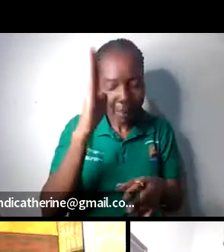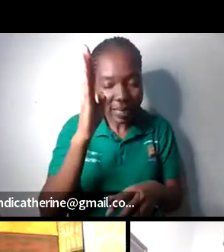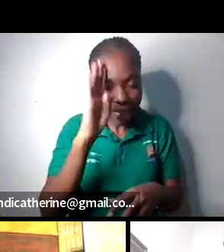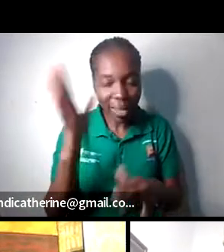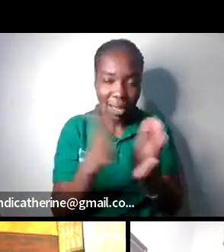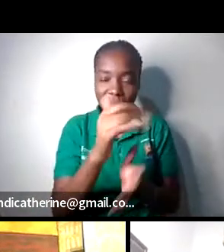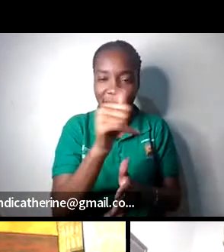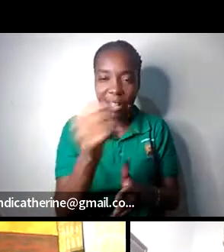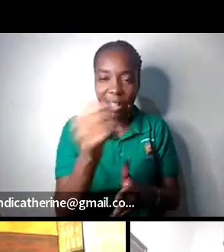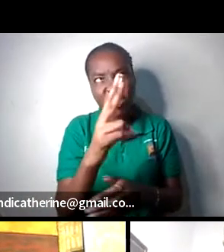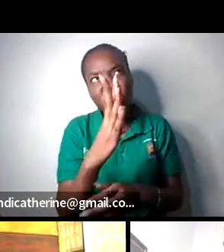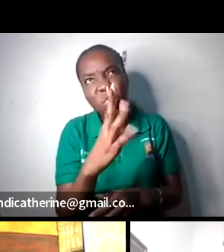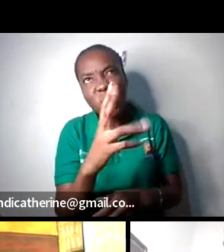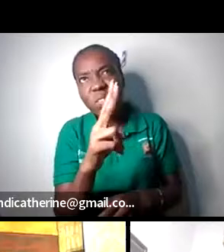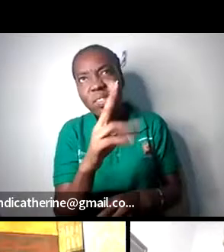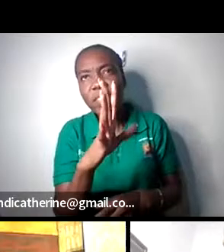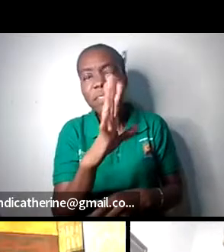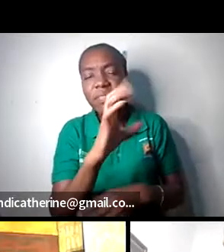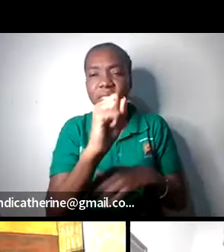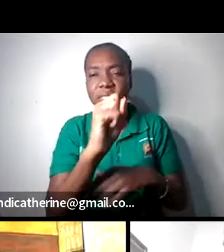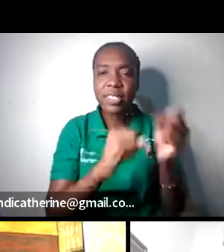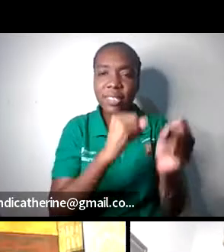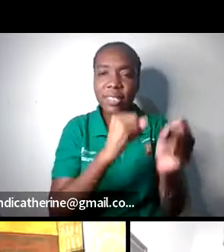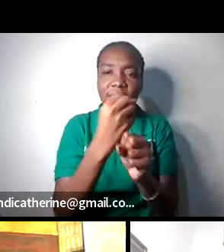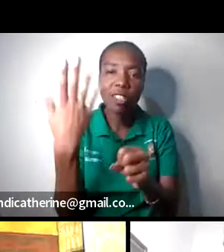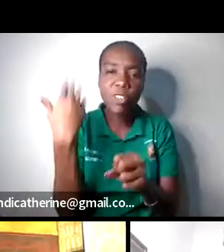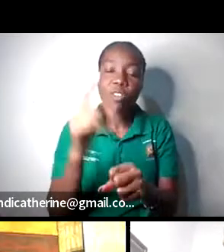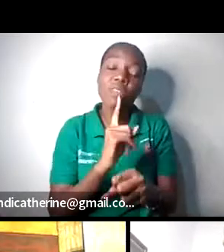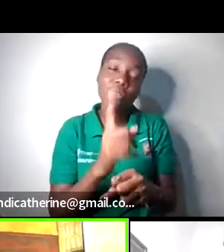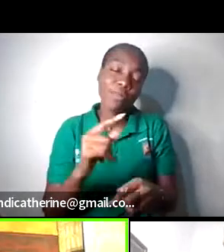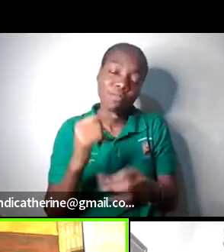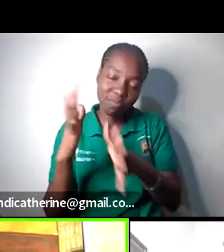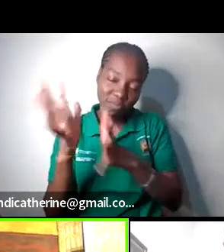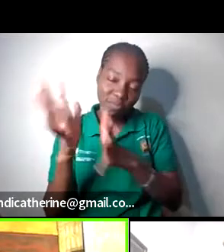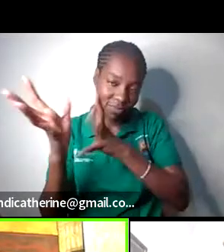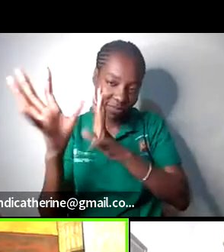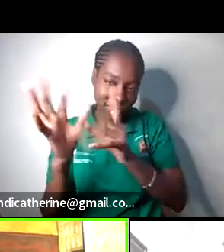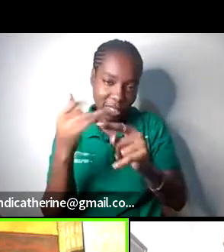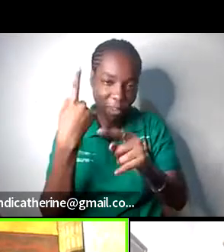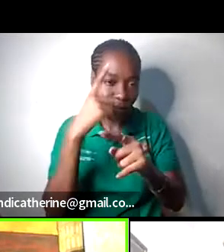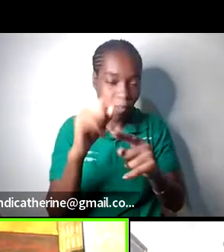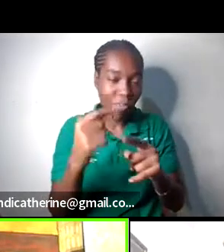years ago. So you guys should give me a lot of kudos for having access to this type of food.